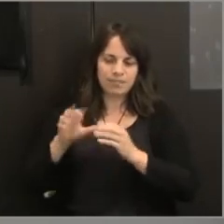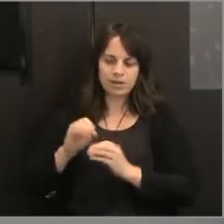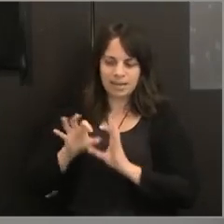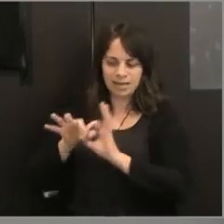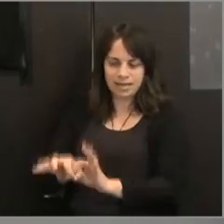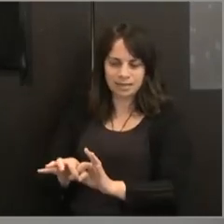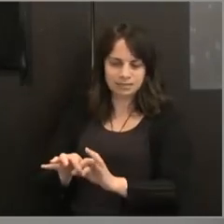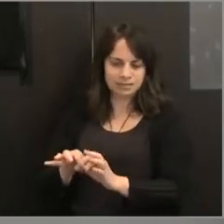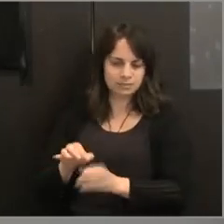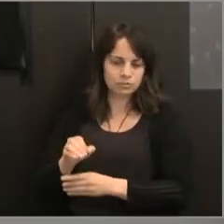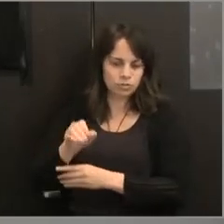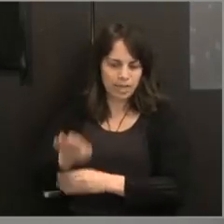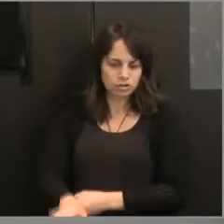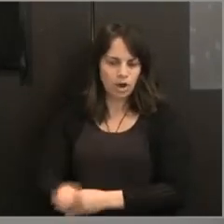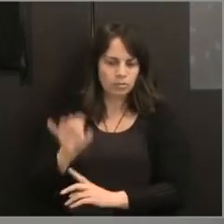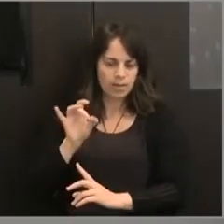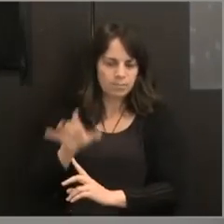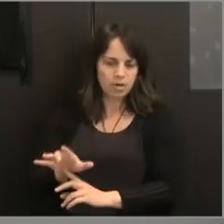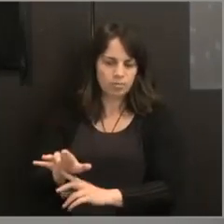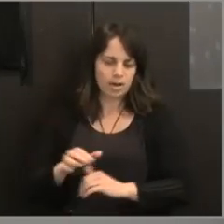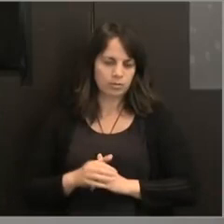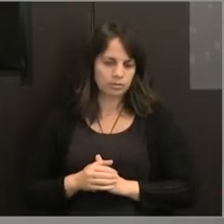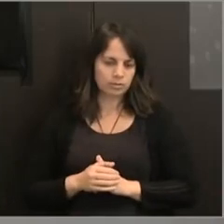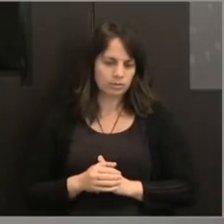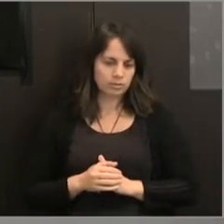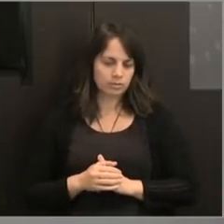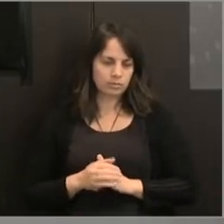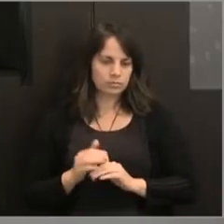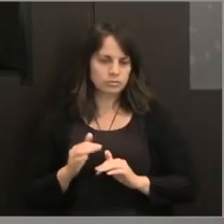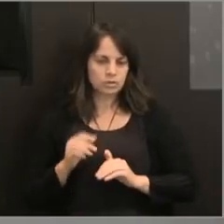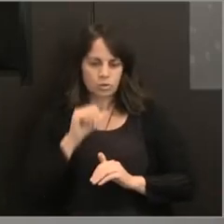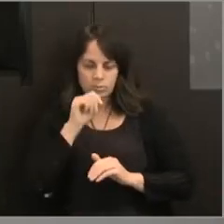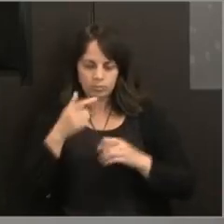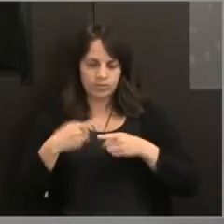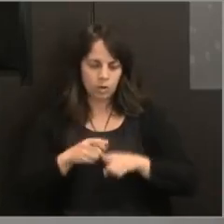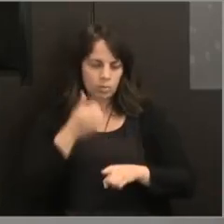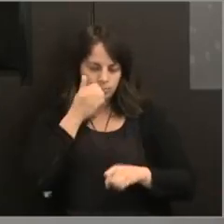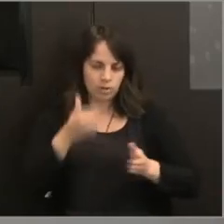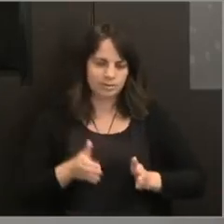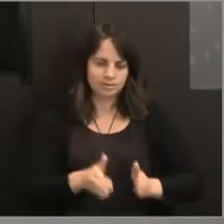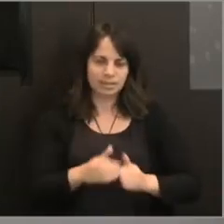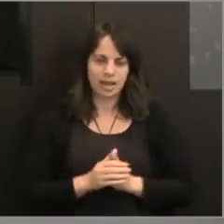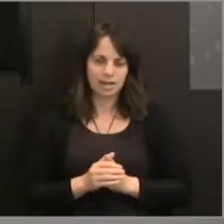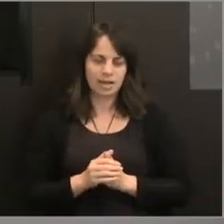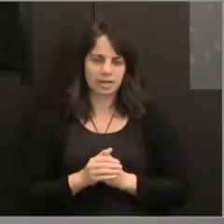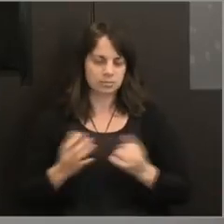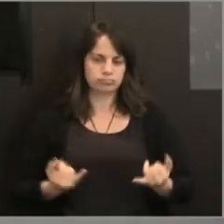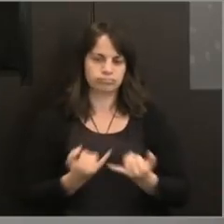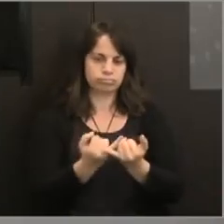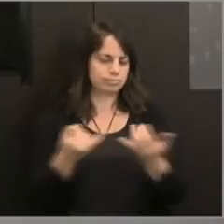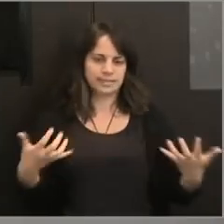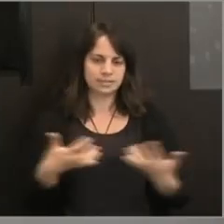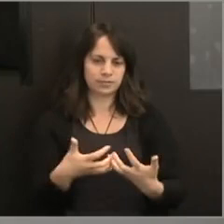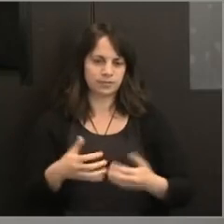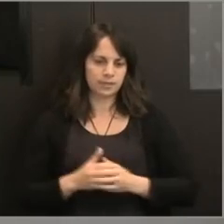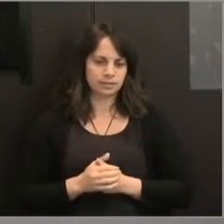paramount. And in tikanga, that's a contradiction in terms. The child is paramount within the whakapapa to